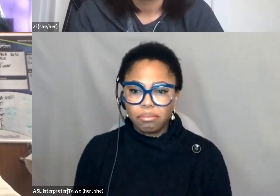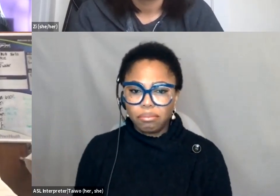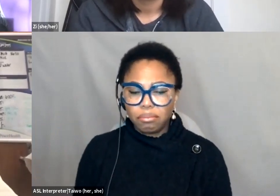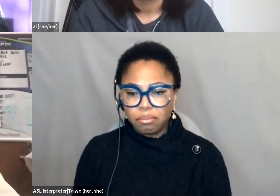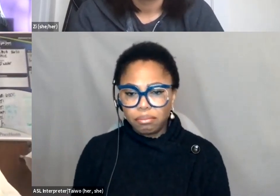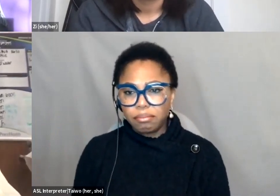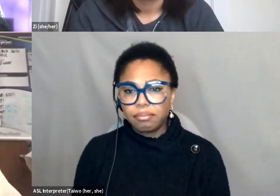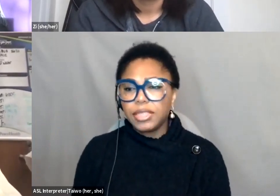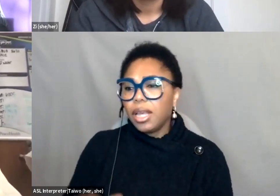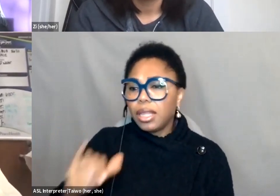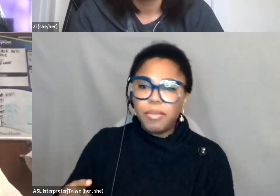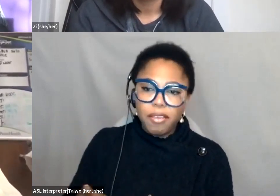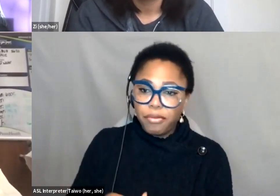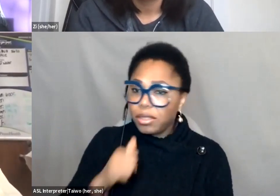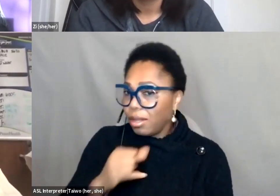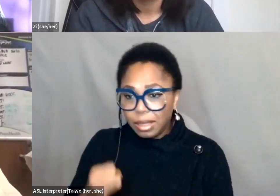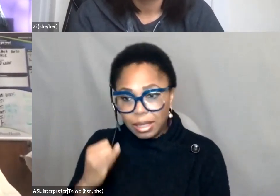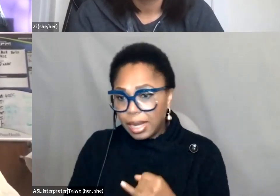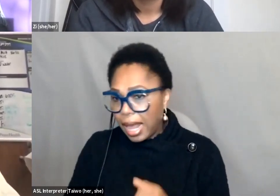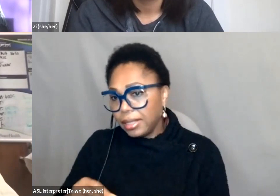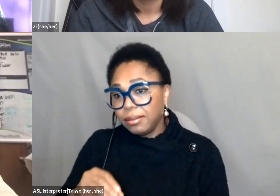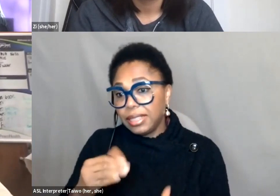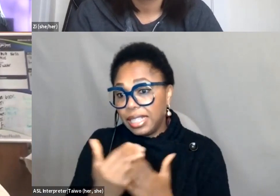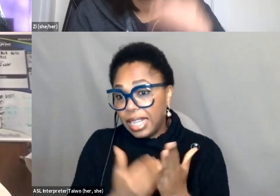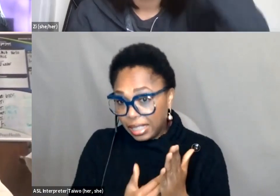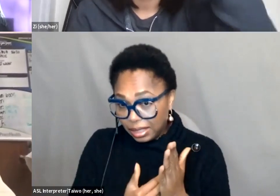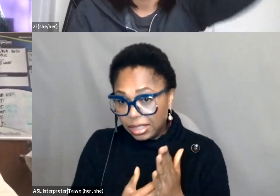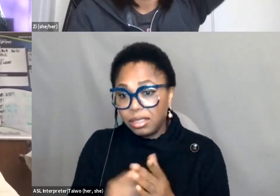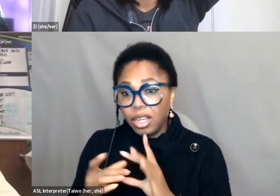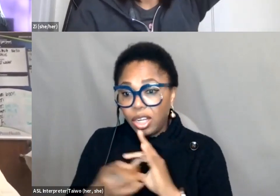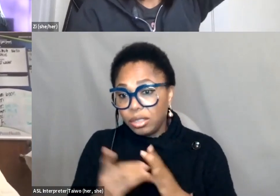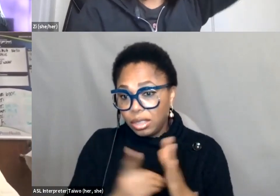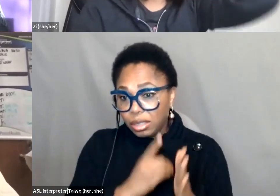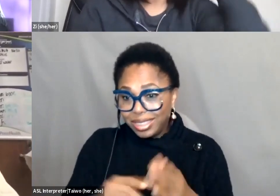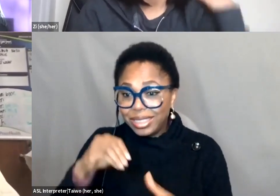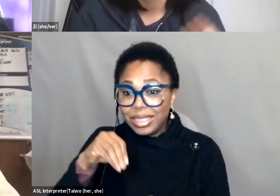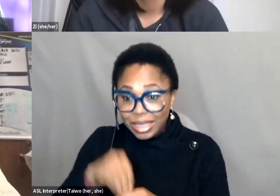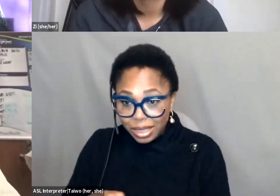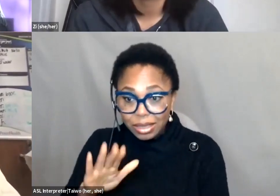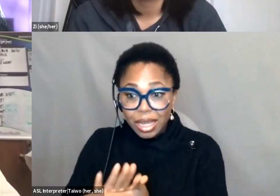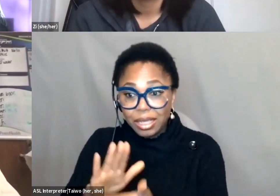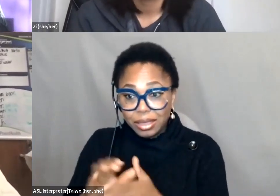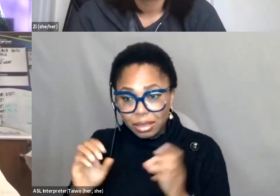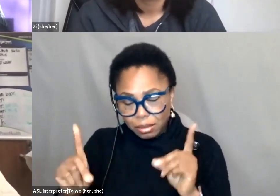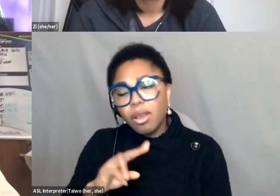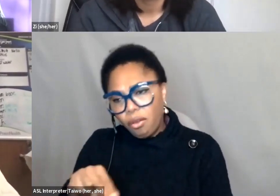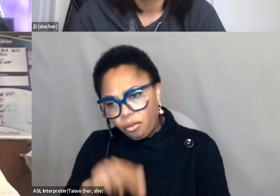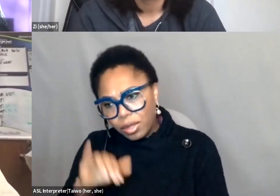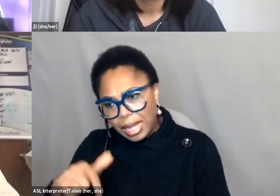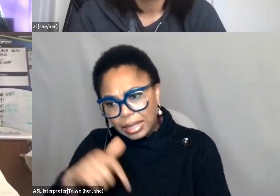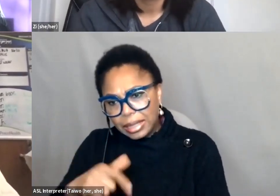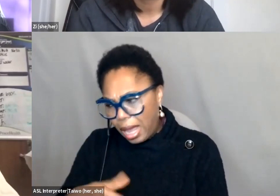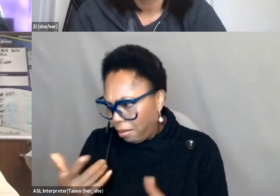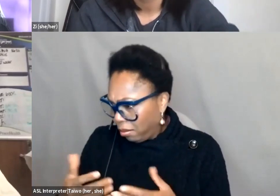That was my first, but not my last lesson in discrimination in academia. Of course, at the time, I had no idea